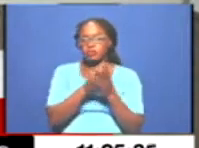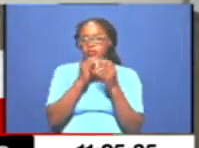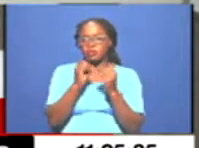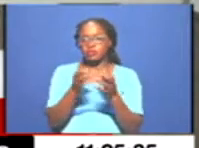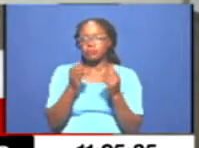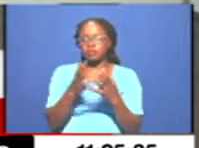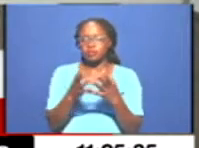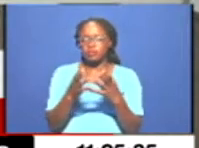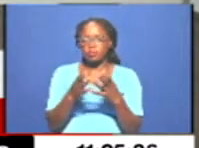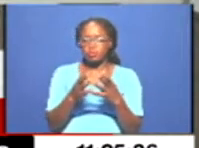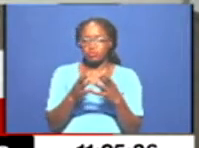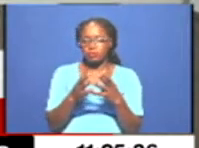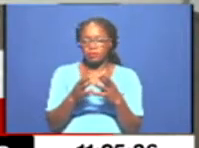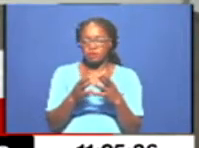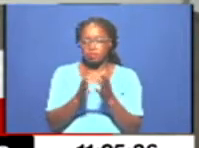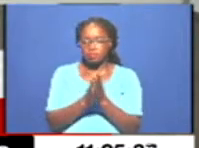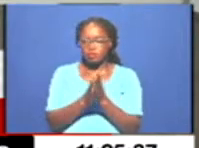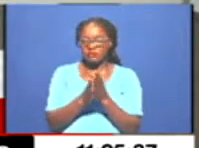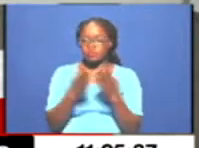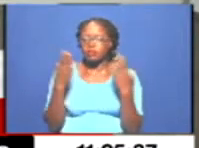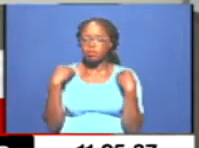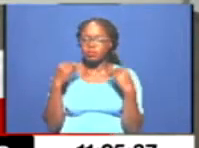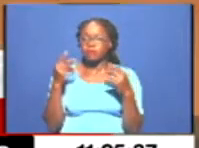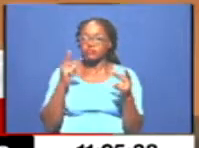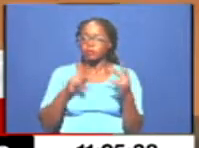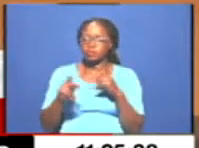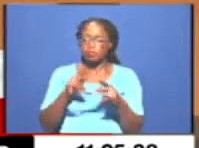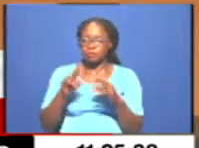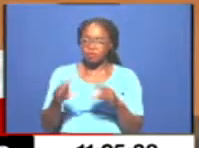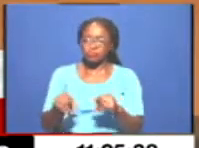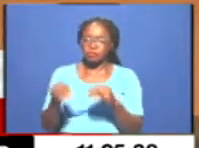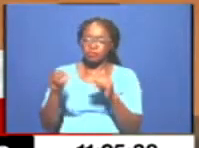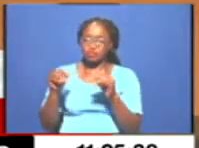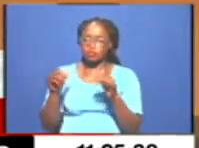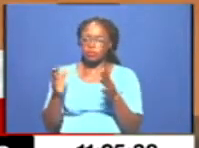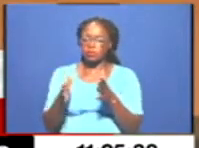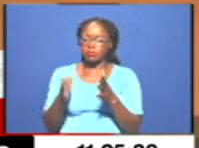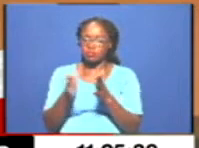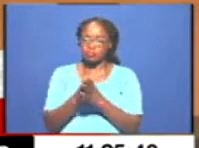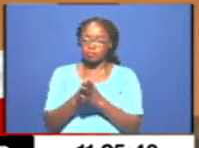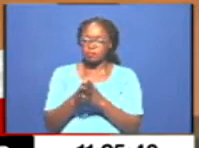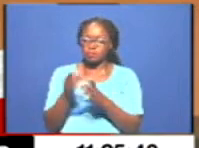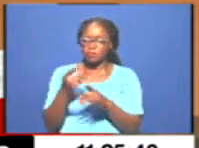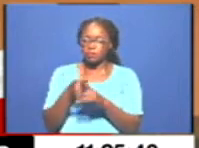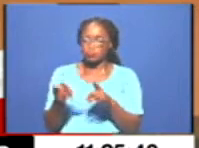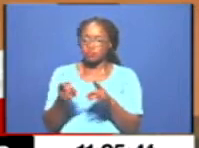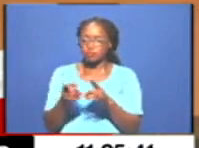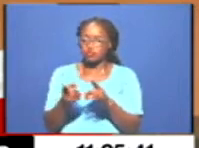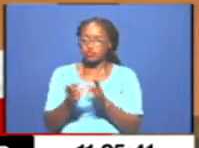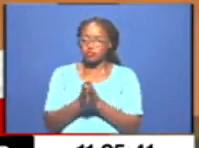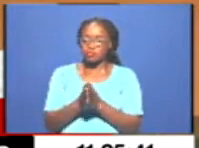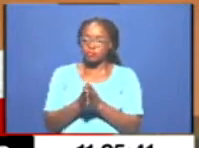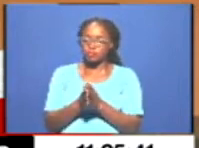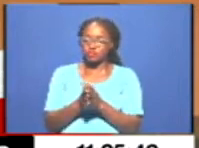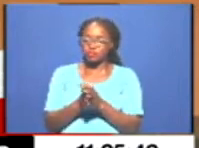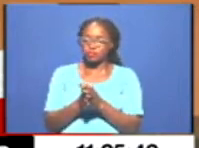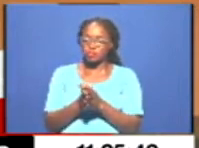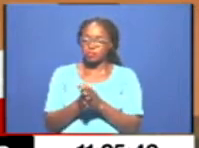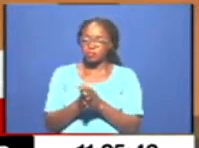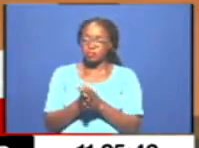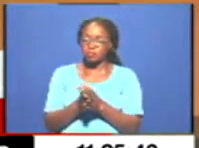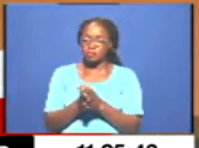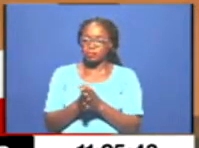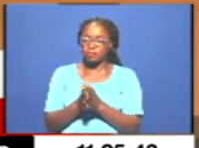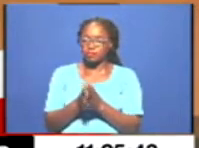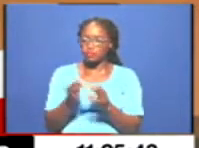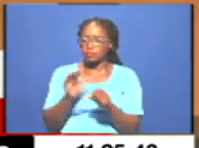many para sports people to qualify. But just like at some of the team sports, they have to go for a lot of competitions